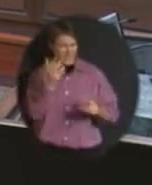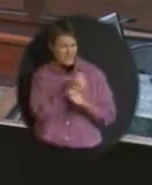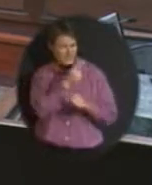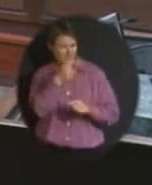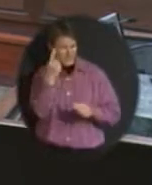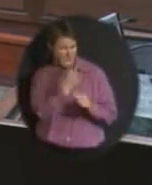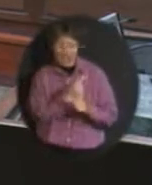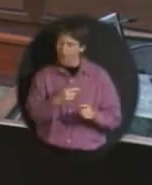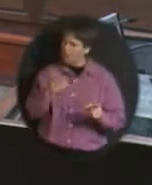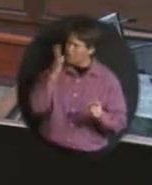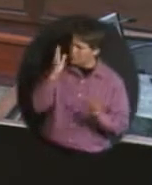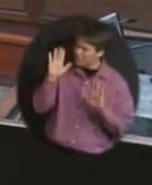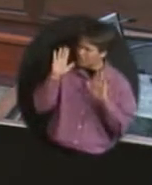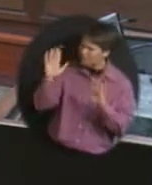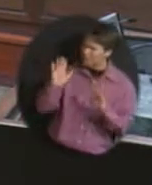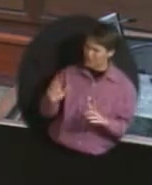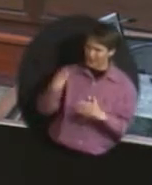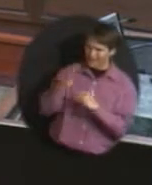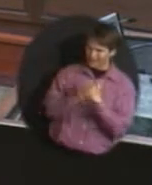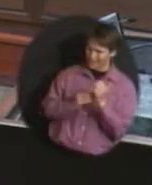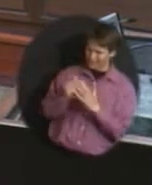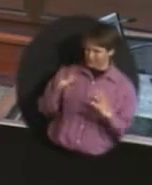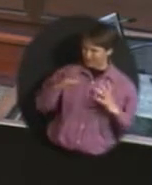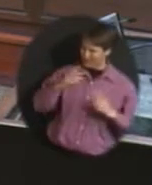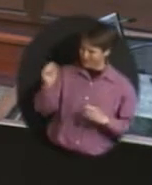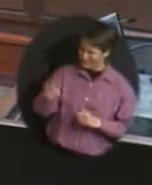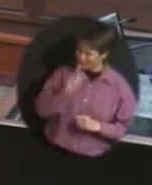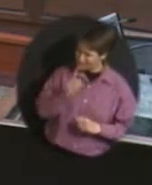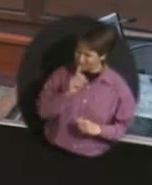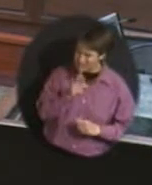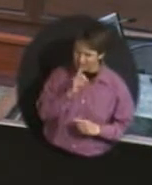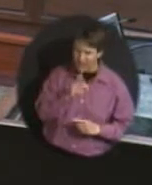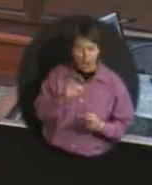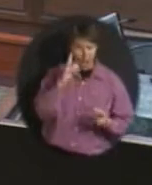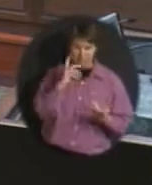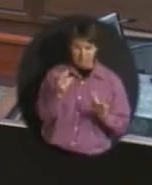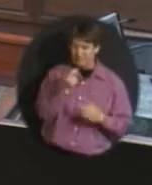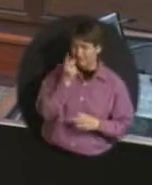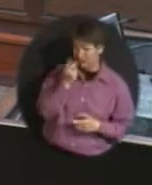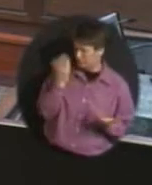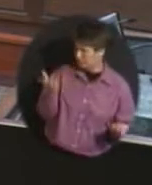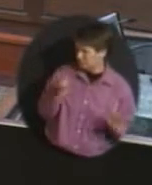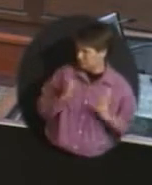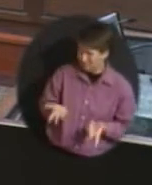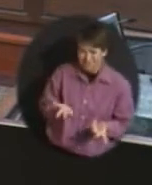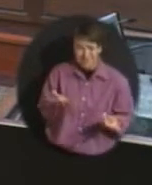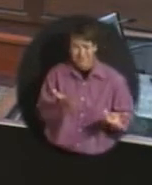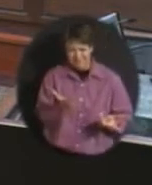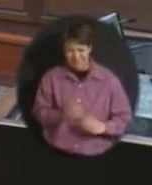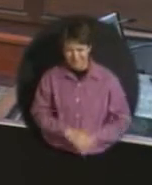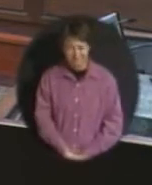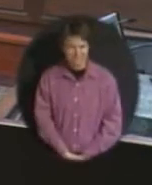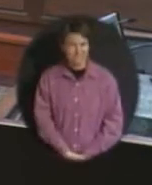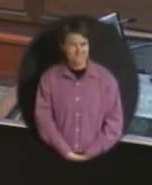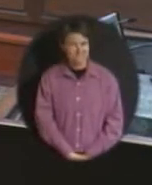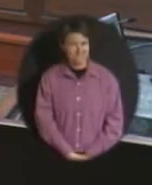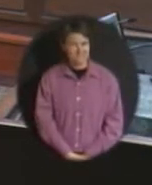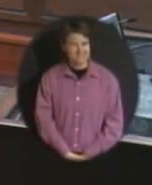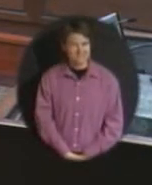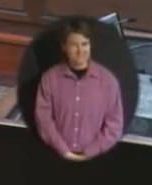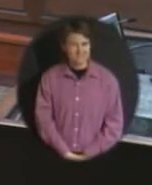go. That would make a great comfort break. They could just do dinner. Yeah. That's right.